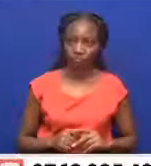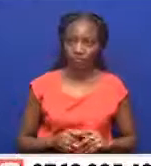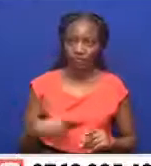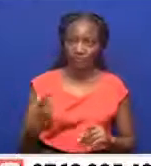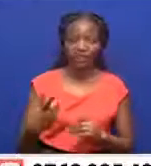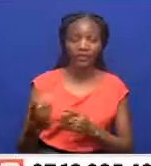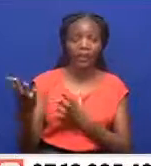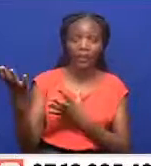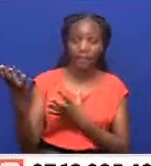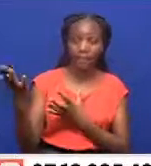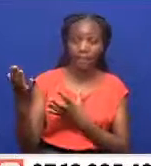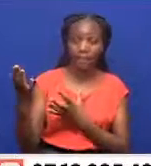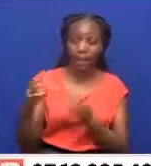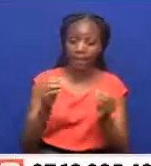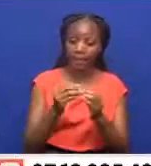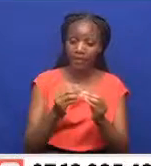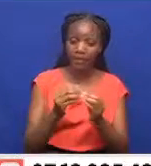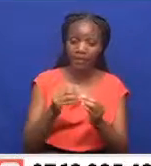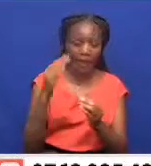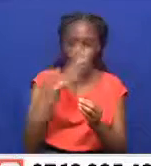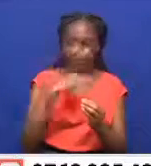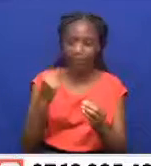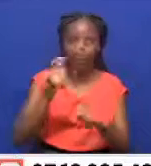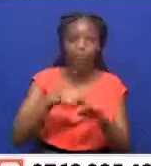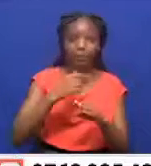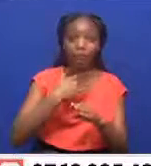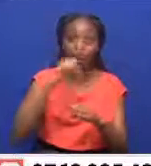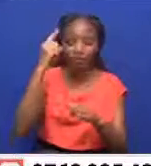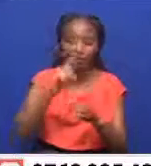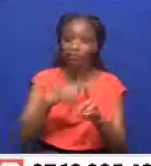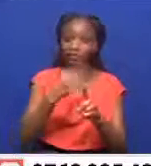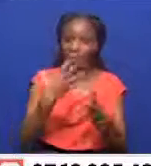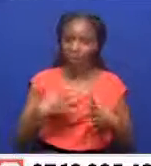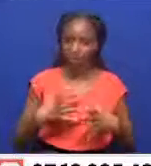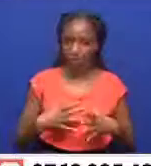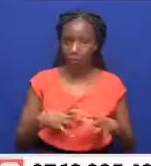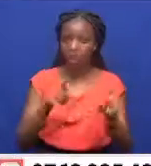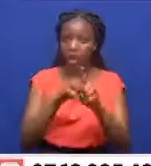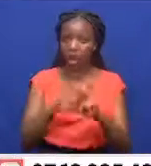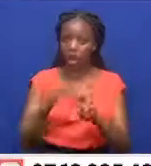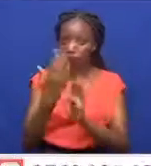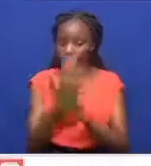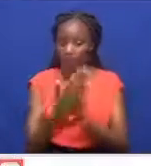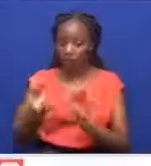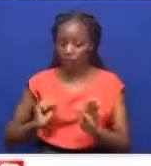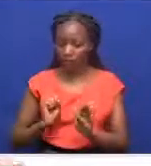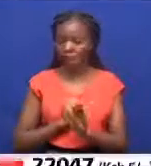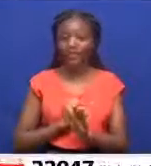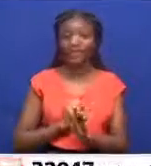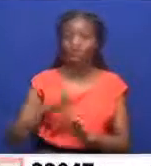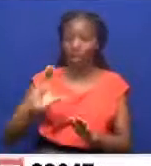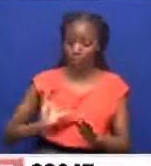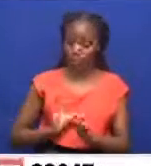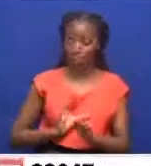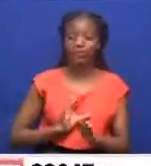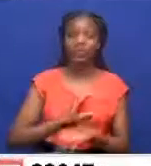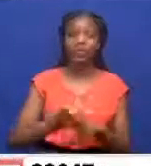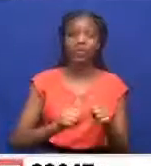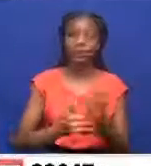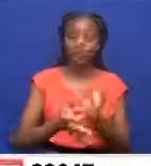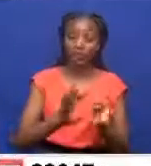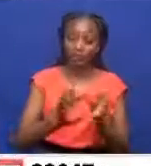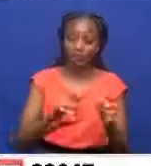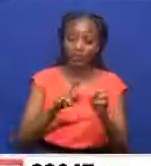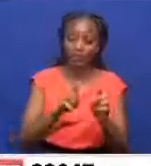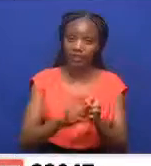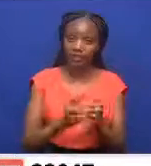fruitful as we seek answers for our three colleagues. Appearing before Senate's Joint Committee on Senate Committees on Justice, Legal Affairs and